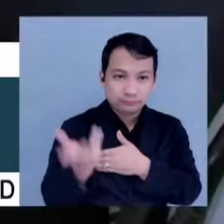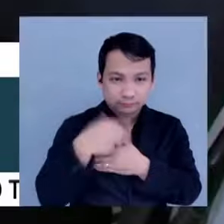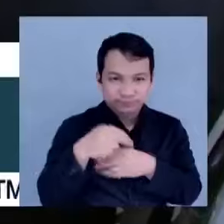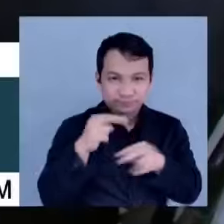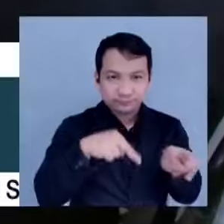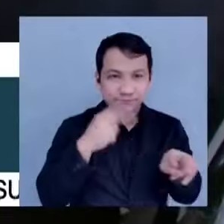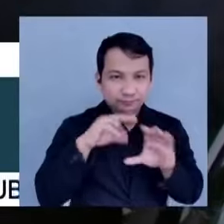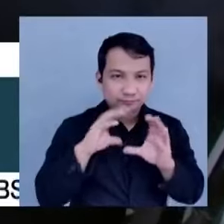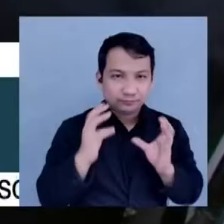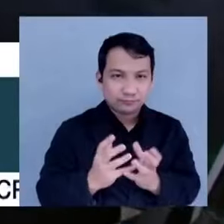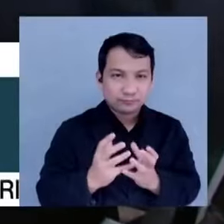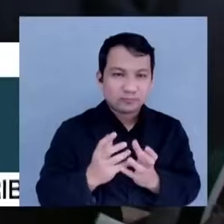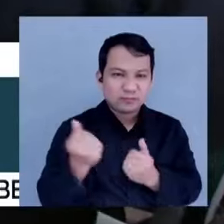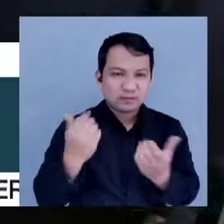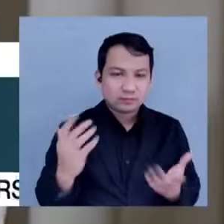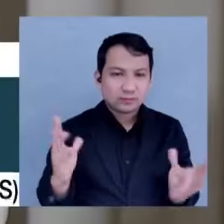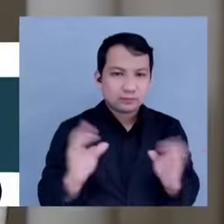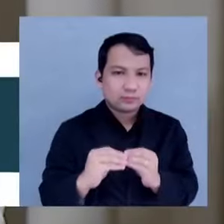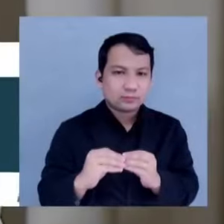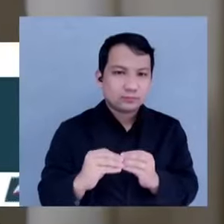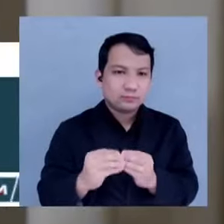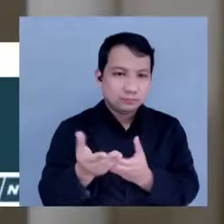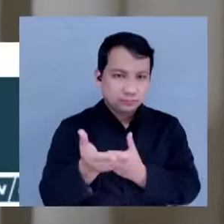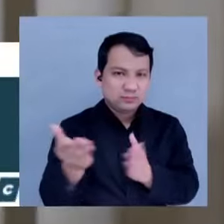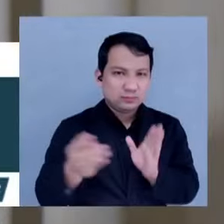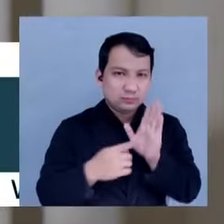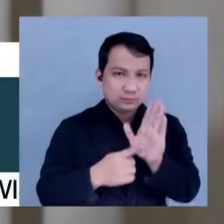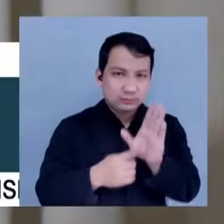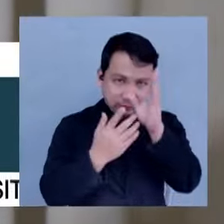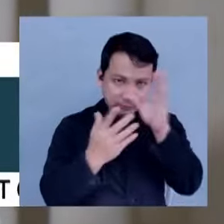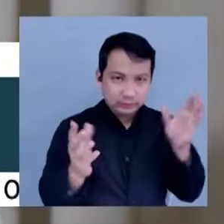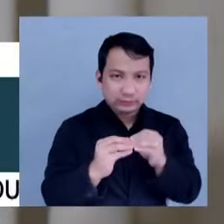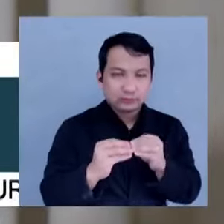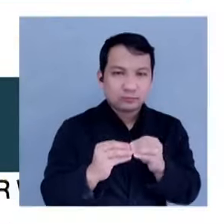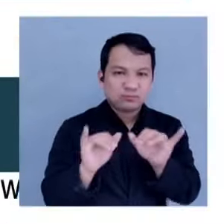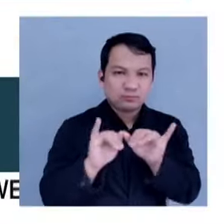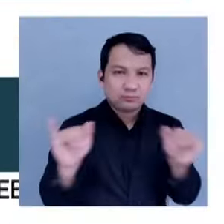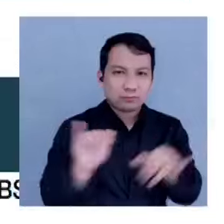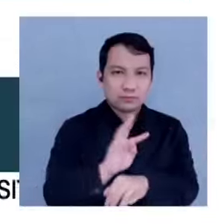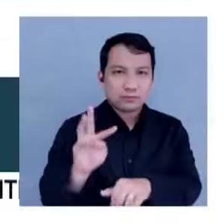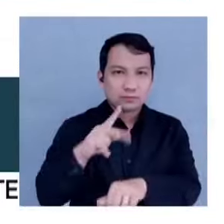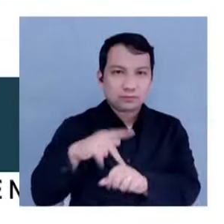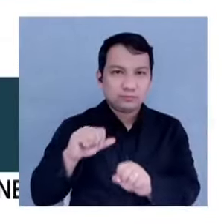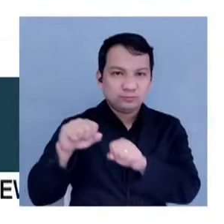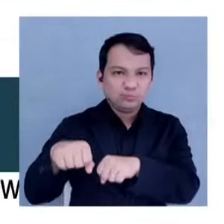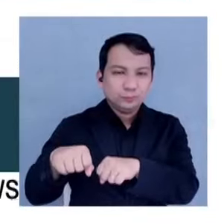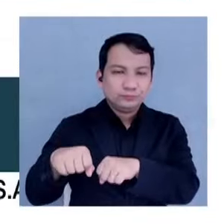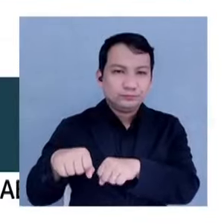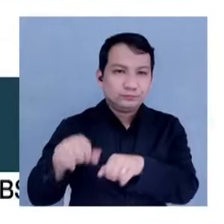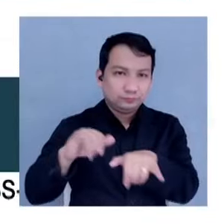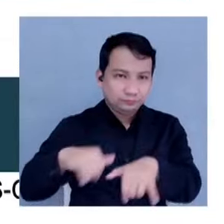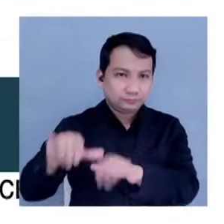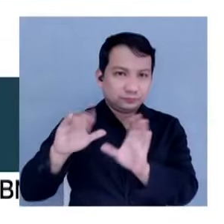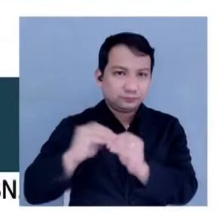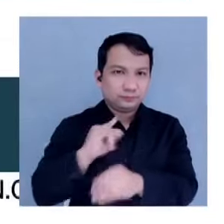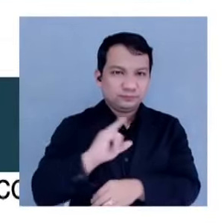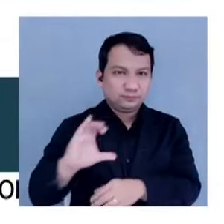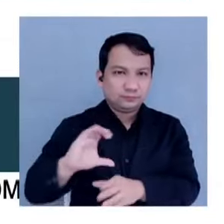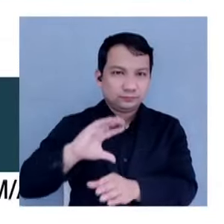sa administrasyon, they have to show, just as in the West Philippine Sea, dito rin sa ICC,